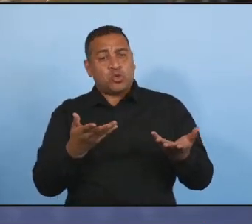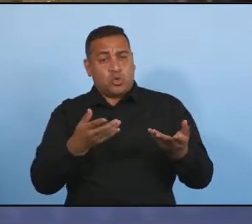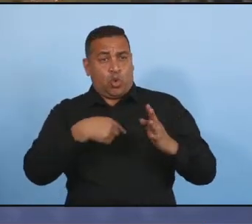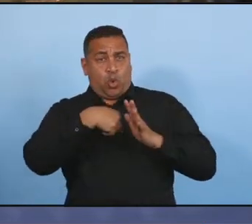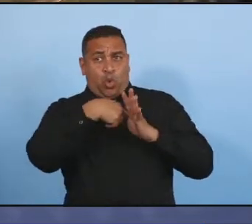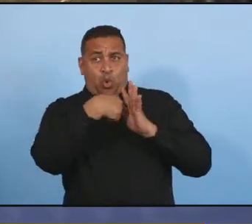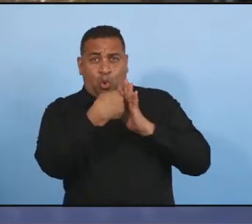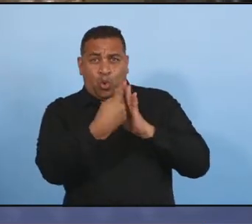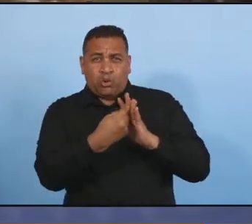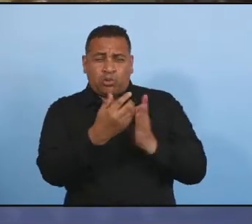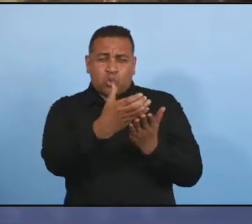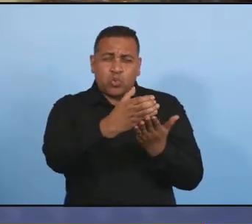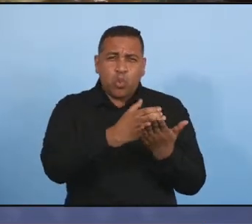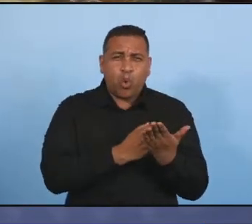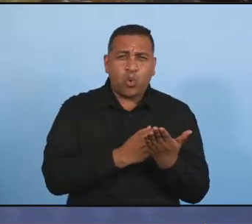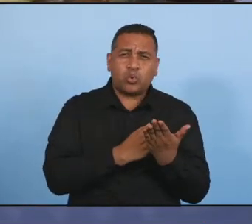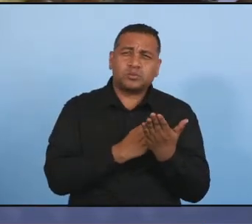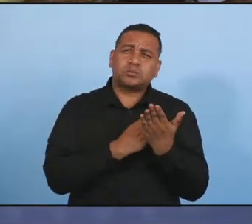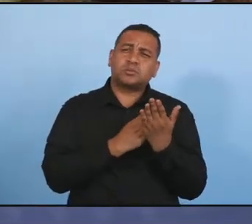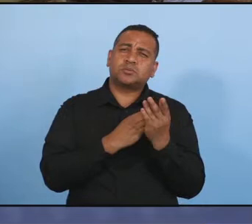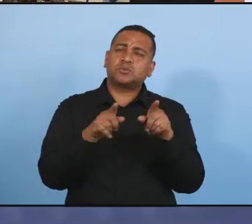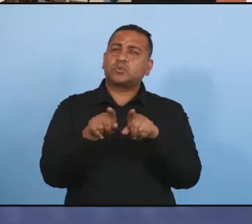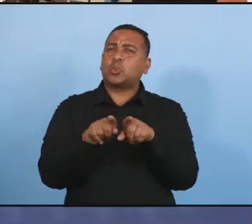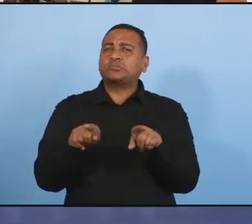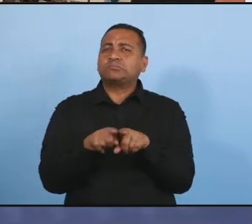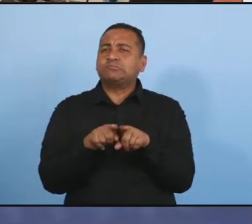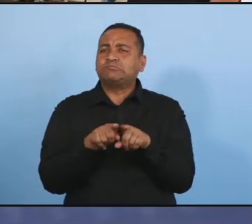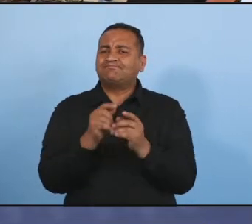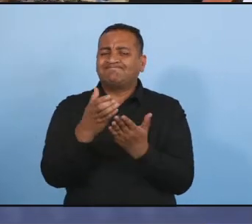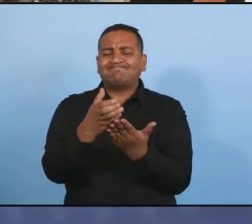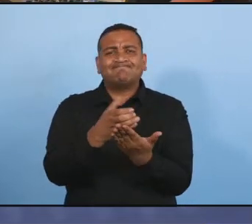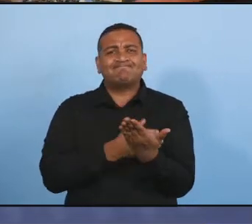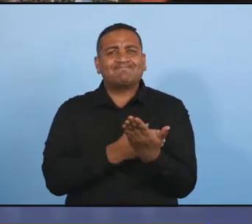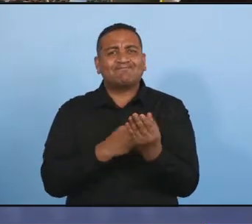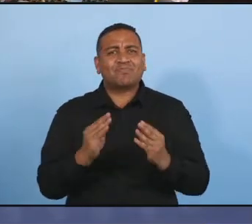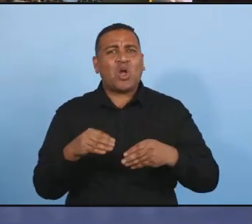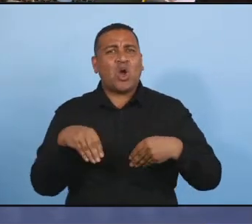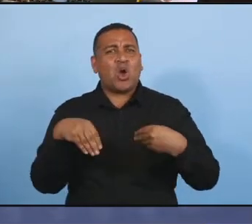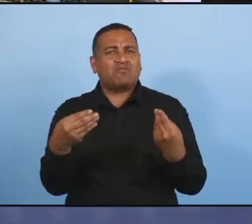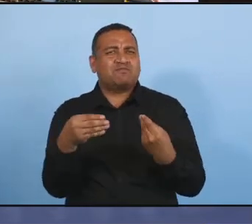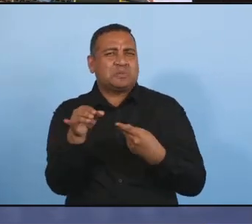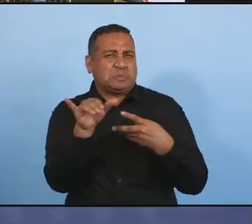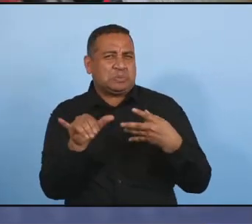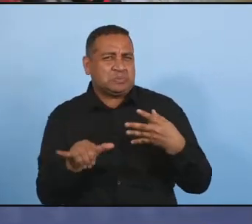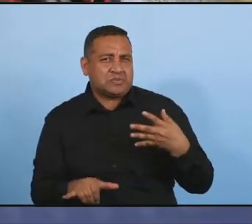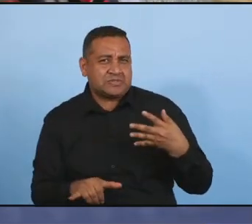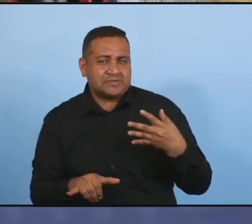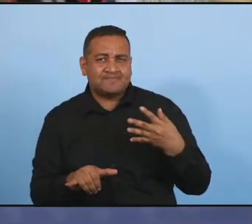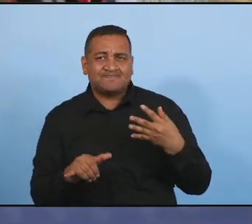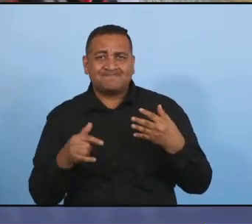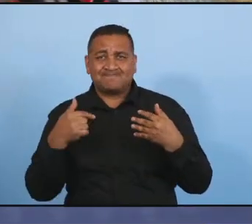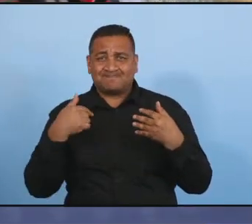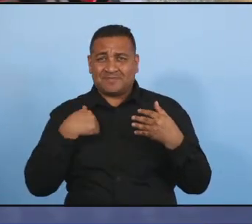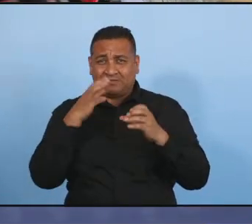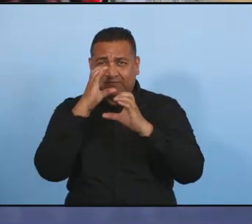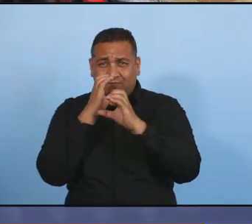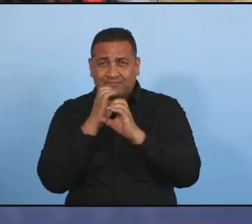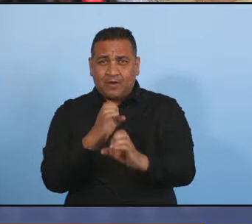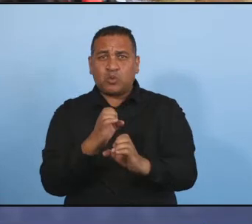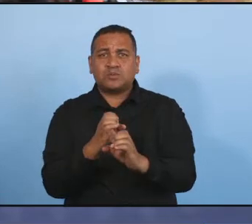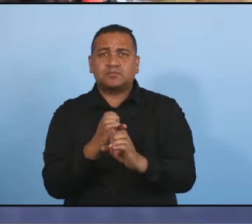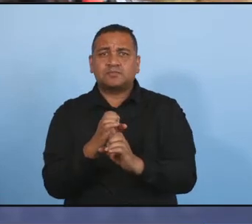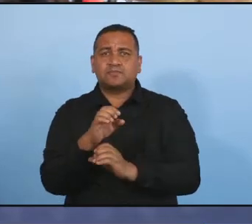are accredited, am I correct? And then what courses do you offer? Okay, so our focus is on artisan development, which has two